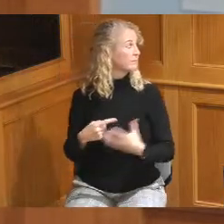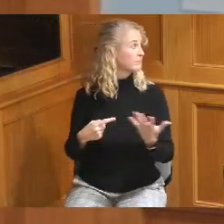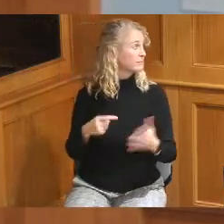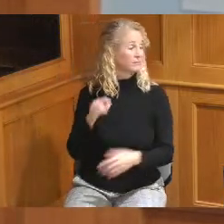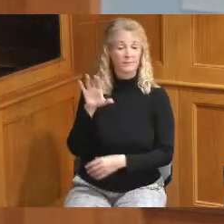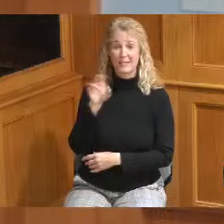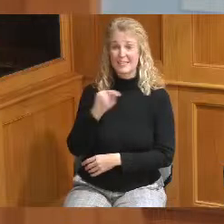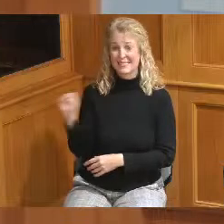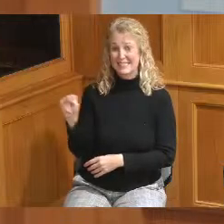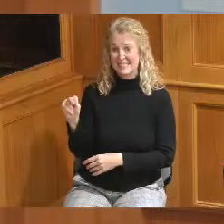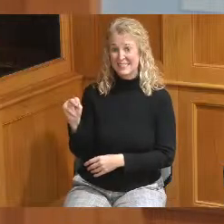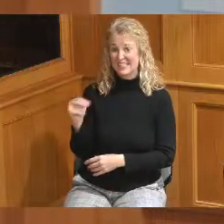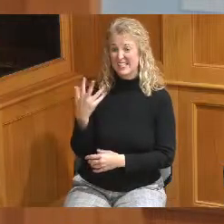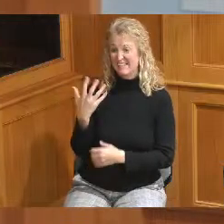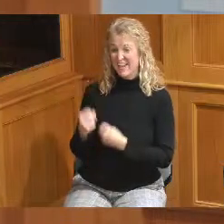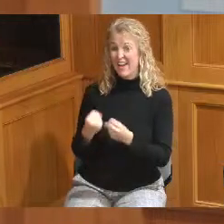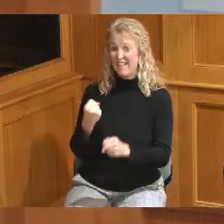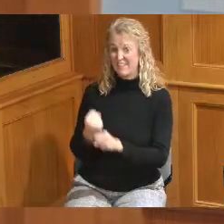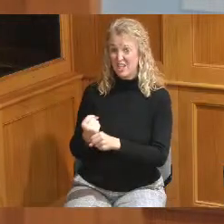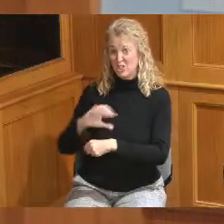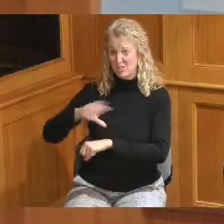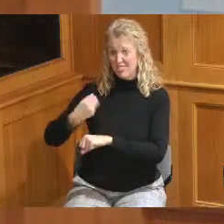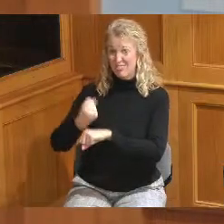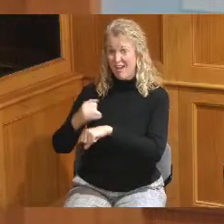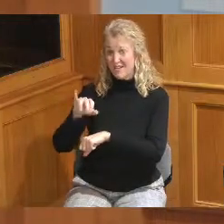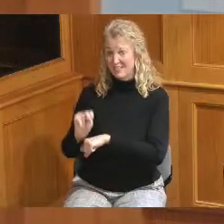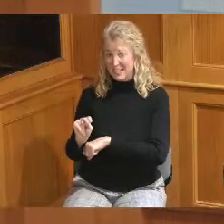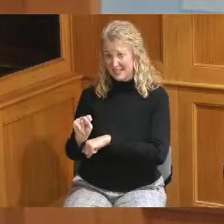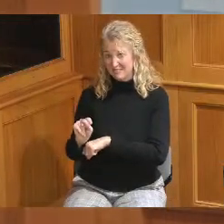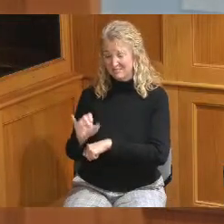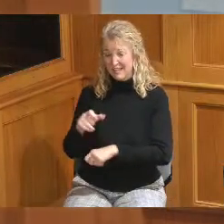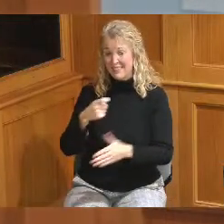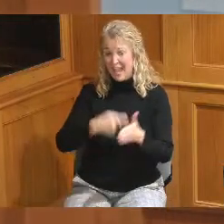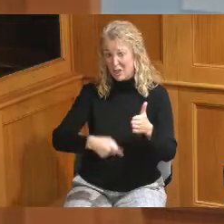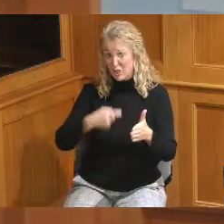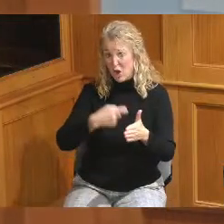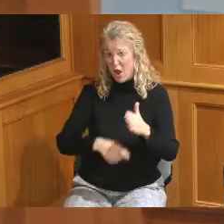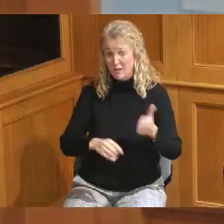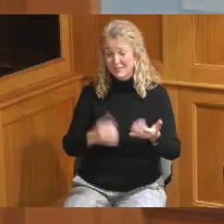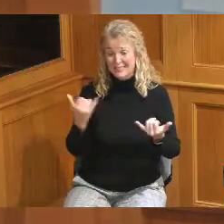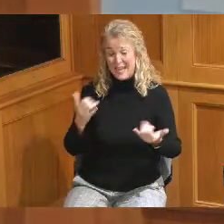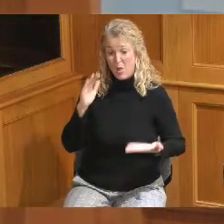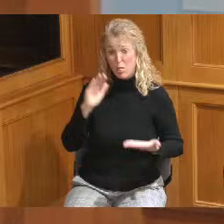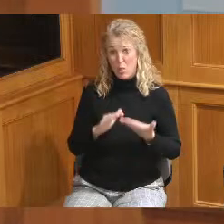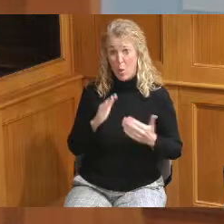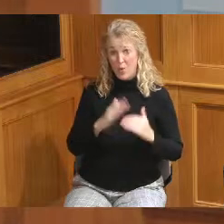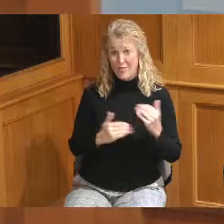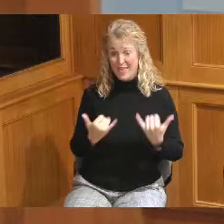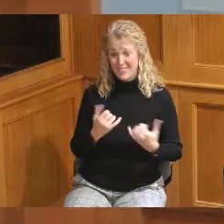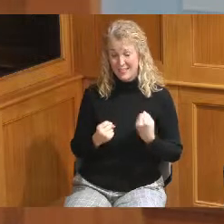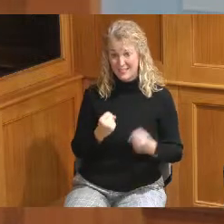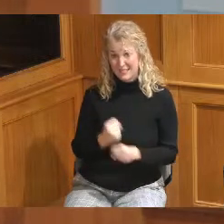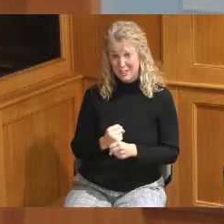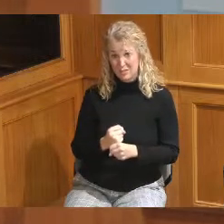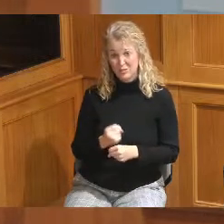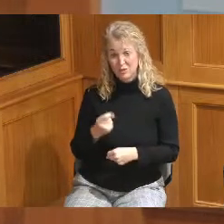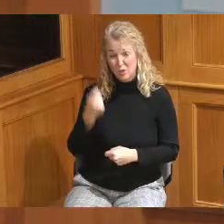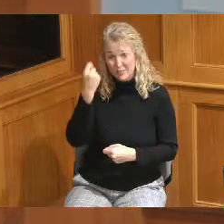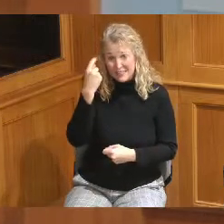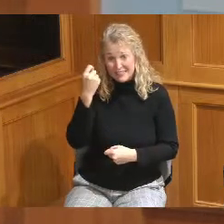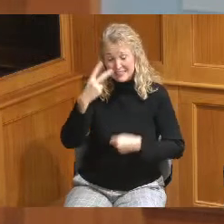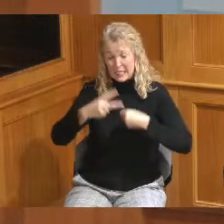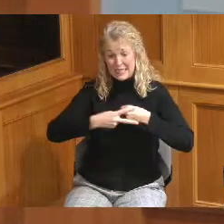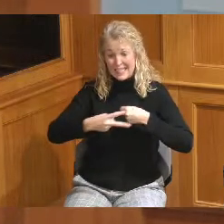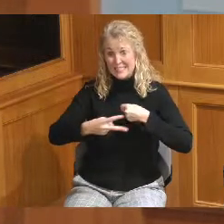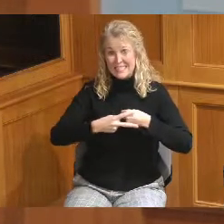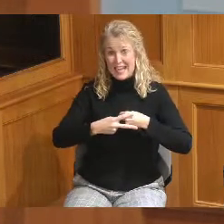Cincinnati locked in 5 years ago, and that price is lower than what we're talking about right here. Yeah. So you do realize that